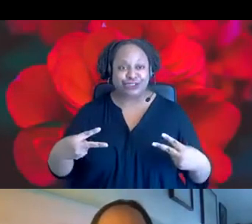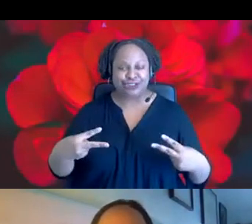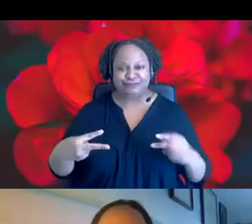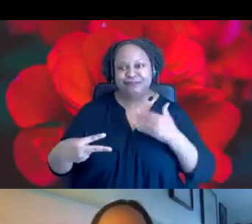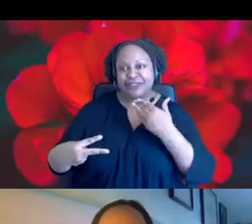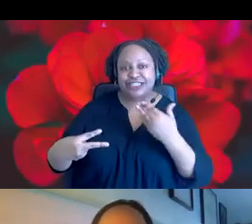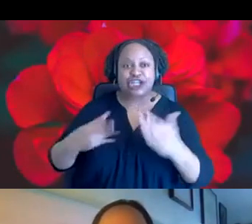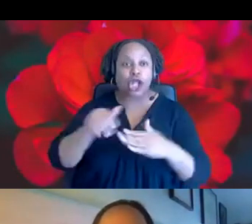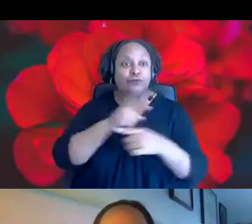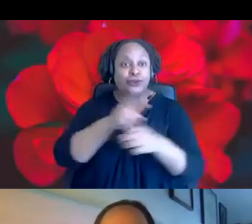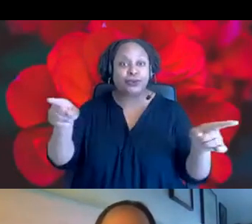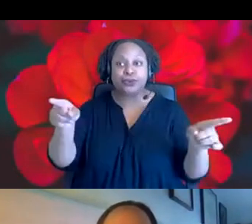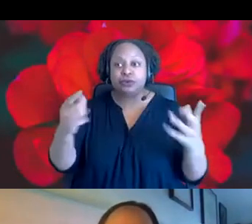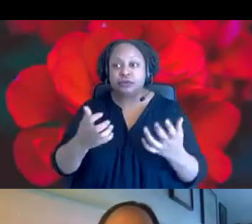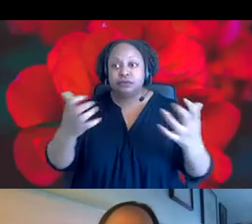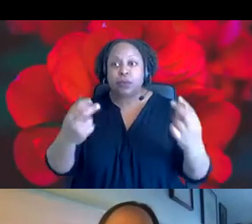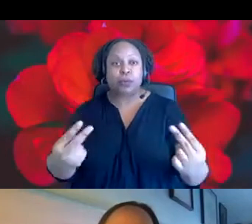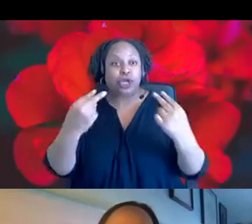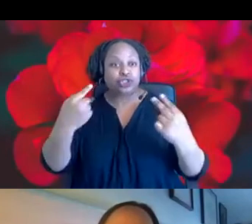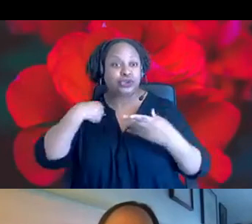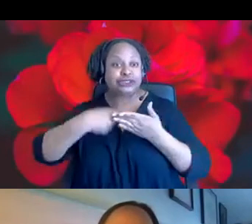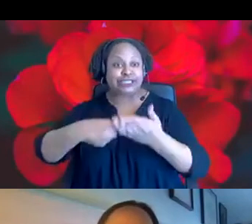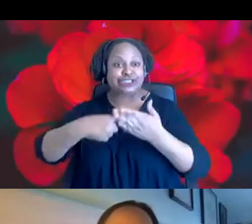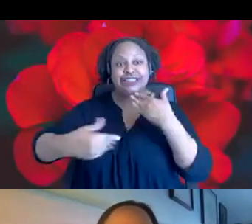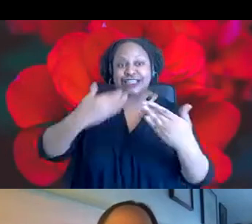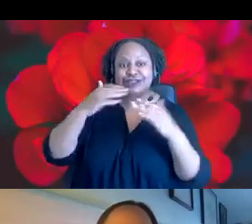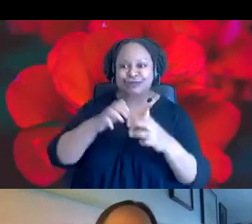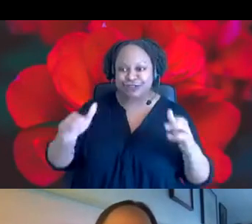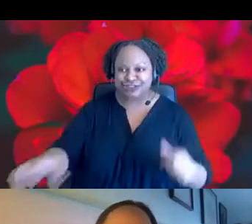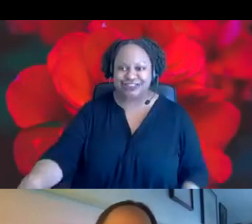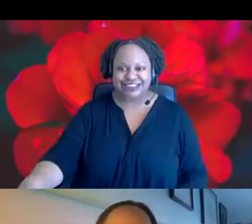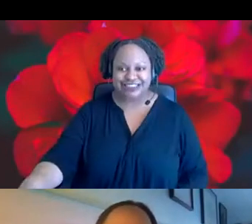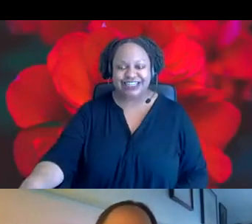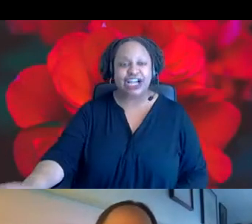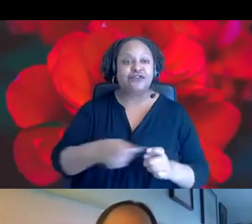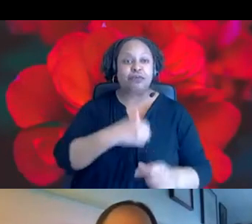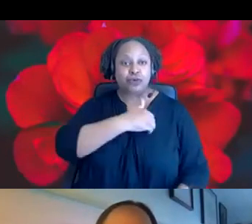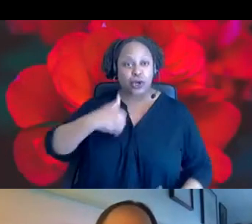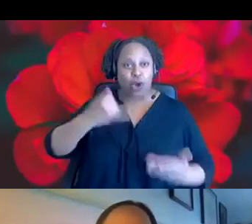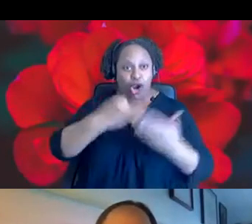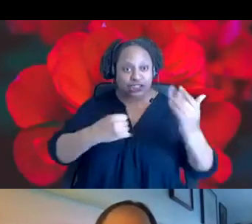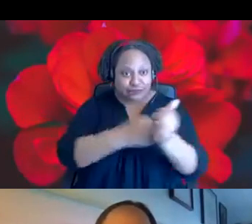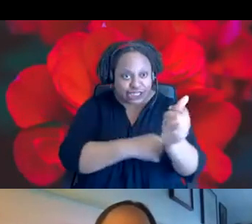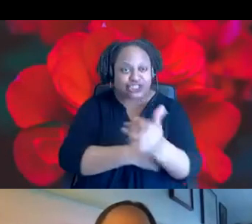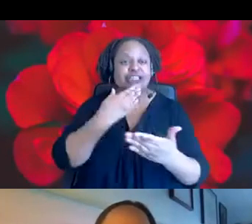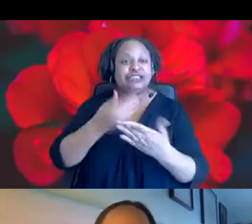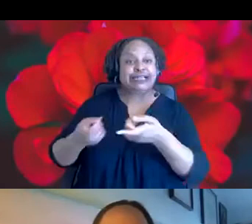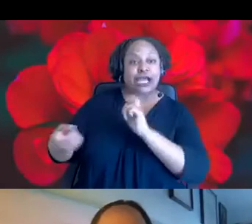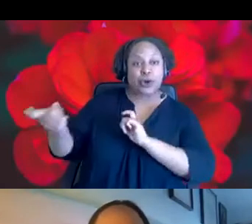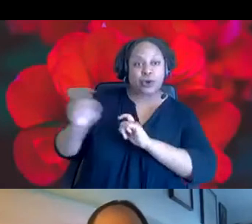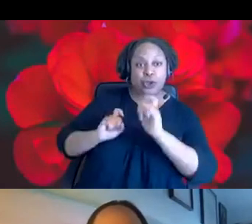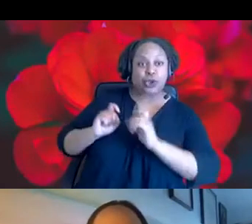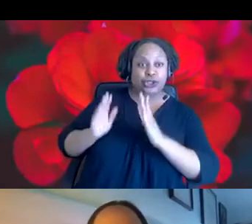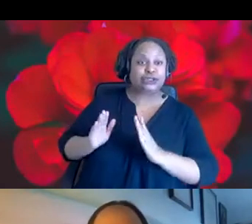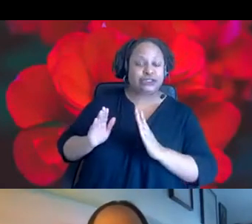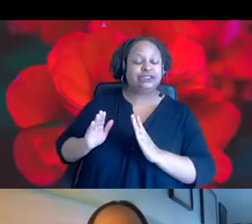Thanks to all of you who were with us for the conversation. Thank you so much. On behalf of Toronto Arts Foundation, thanks to the donors who made this series